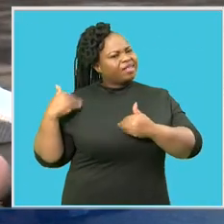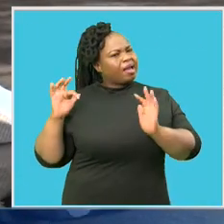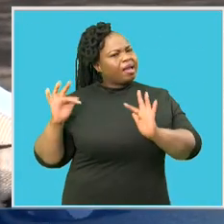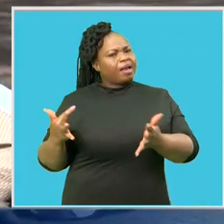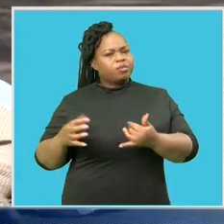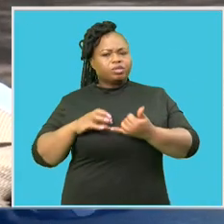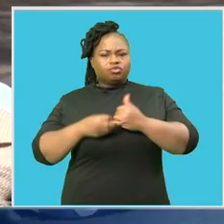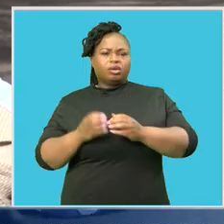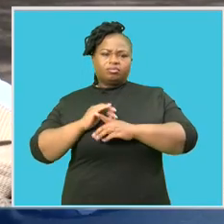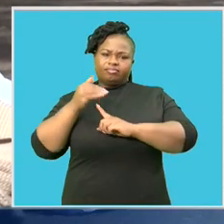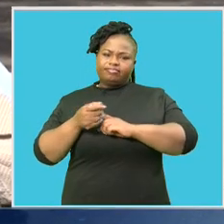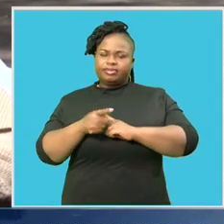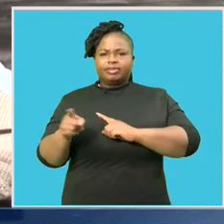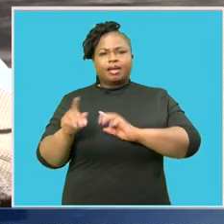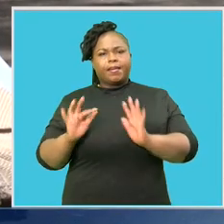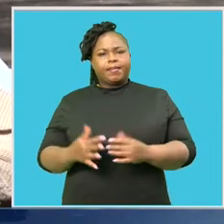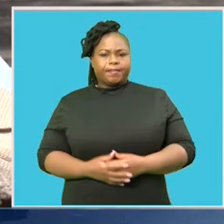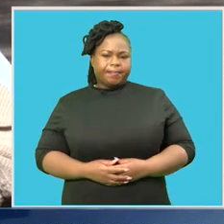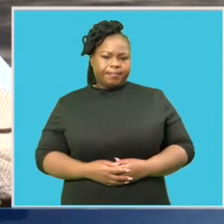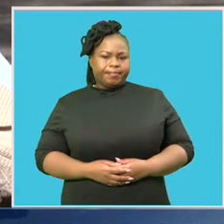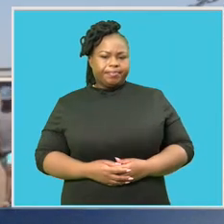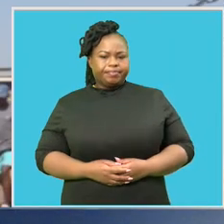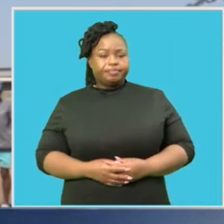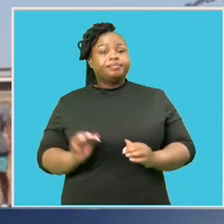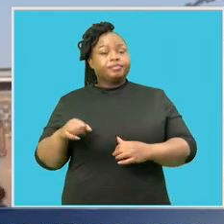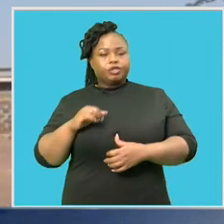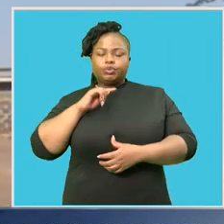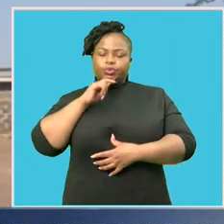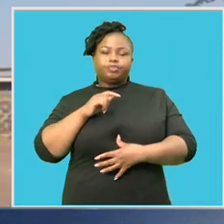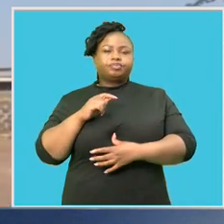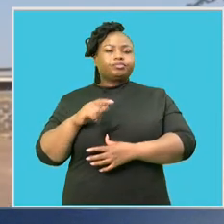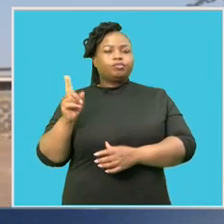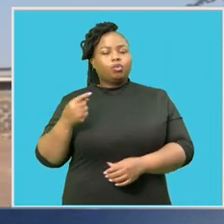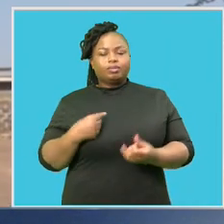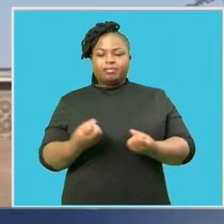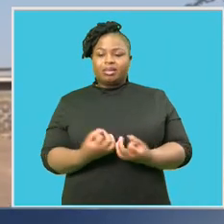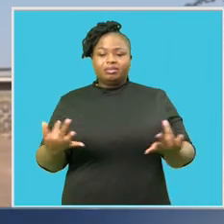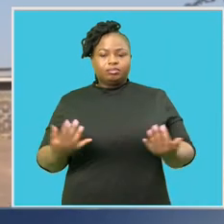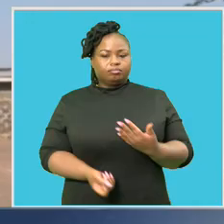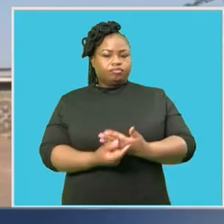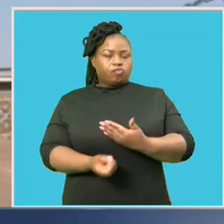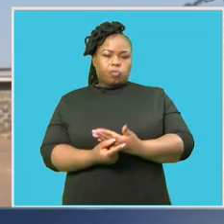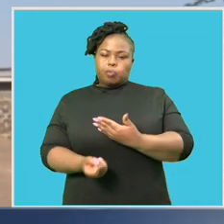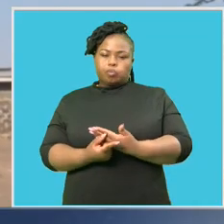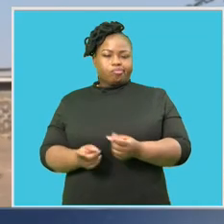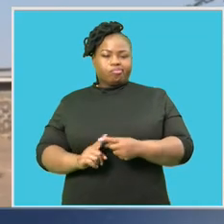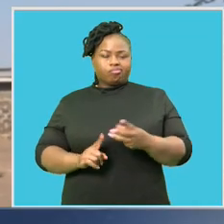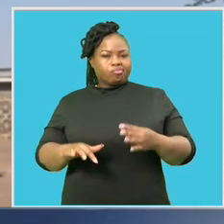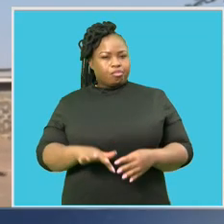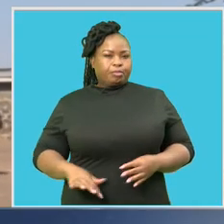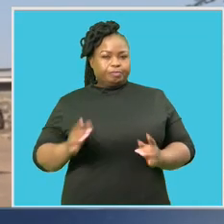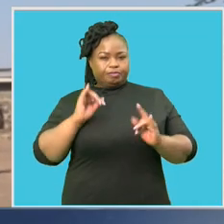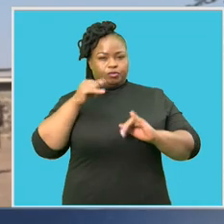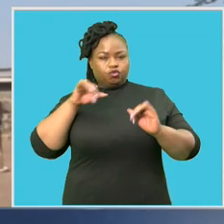kanjani lezi gameko zomlilo ezidlangile. Yeah, indeed, we have attended to a number of incidents in most parts of the city